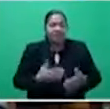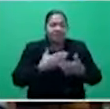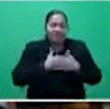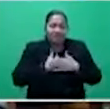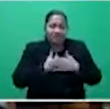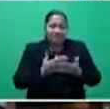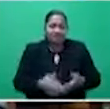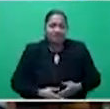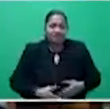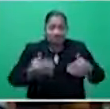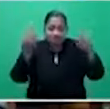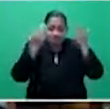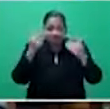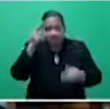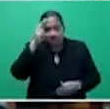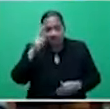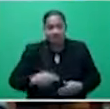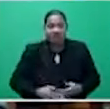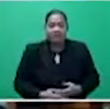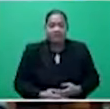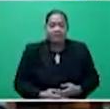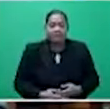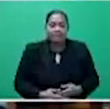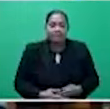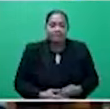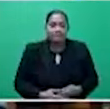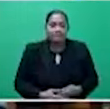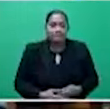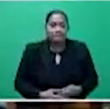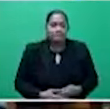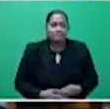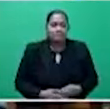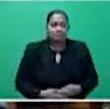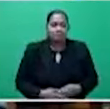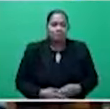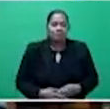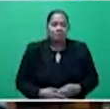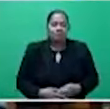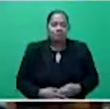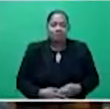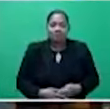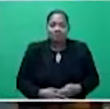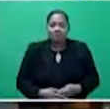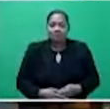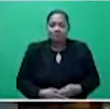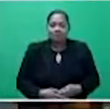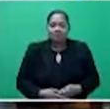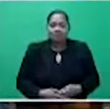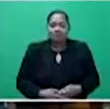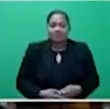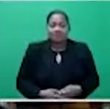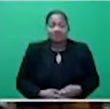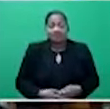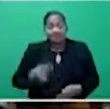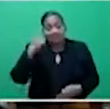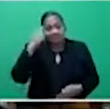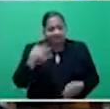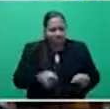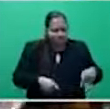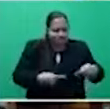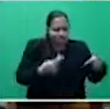Mr. Speaker, sir. Mr. Speaker, sir. Mr. Speaker, sir. I think they're having a dispute with the Unity political